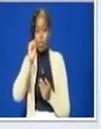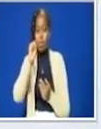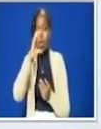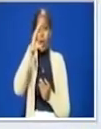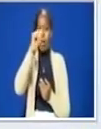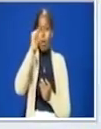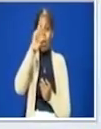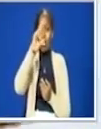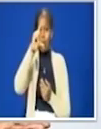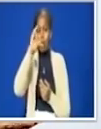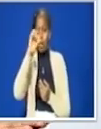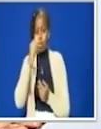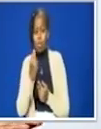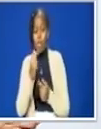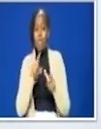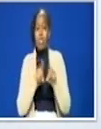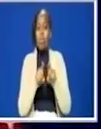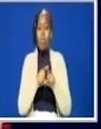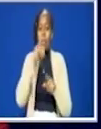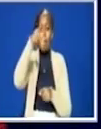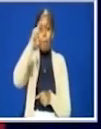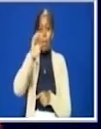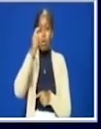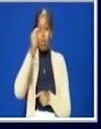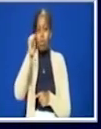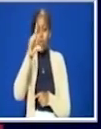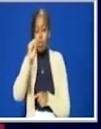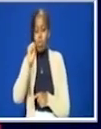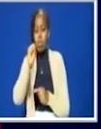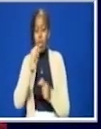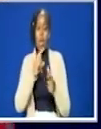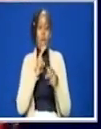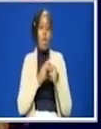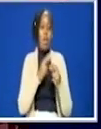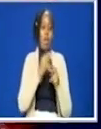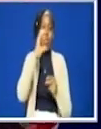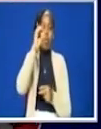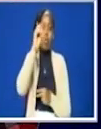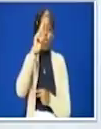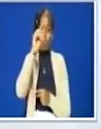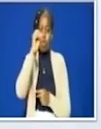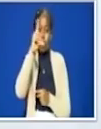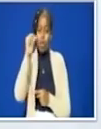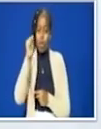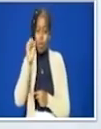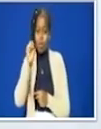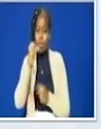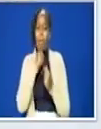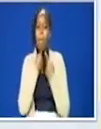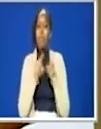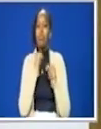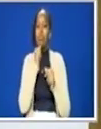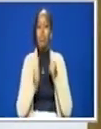talked of a collection of petals referred to as corolla, nasi Toyota. Very good. Yes, and then also a collection